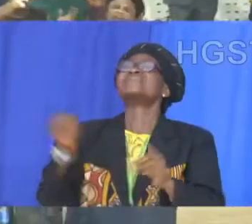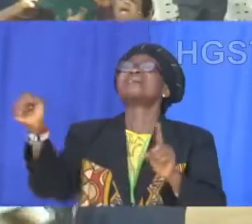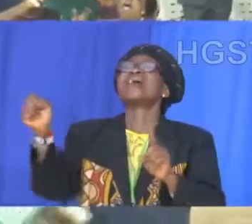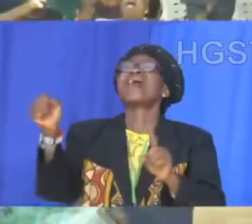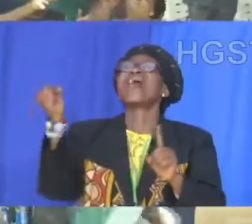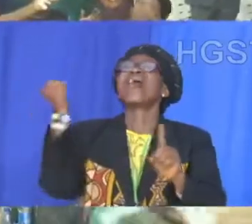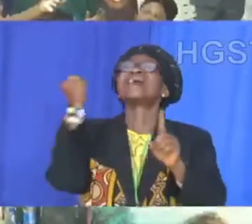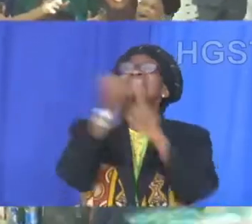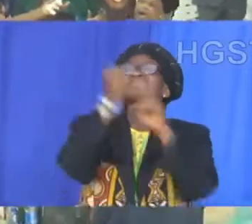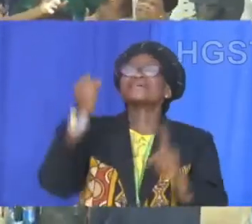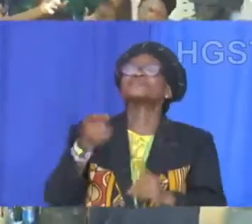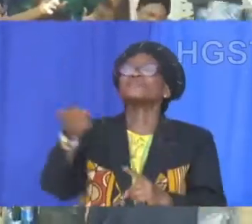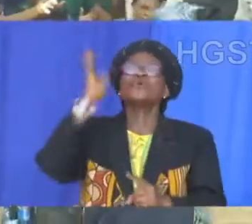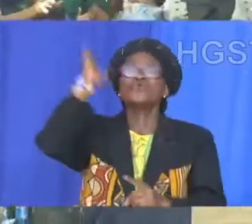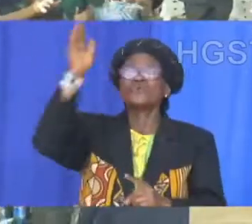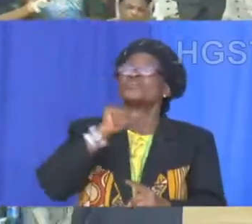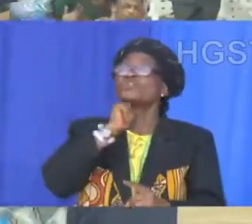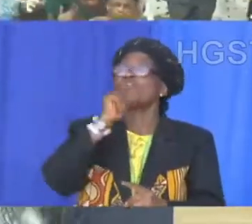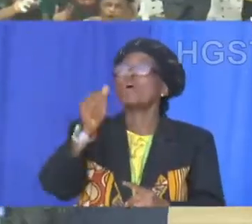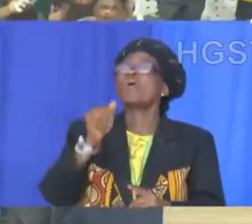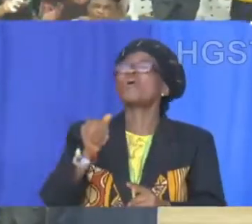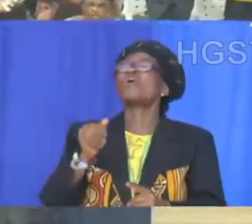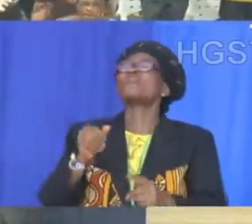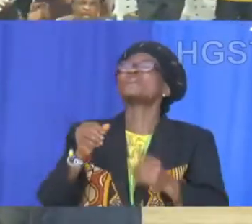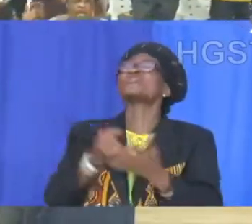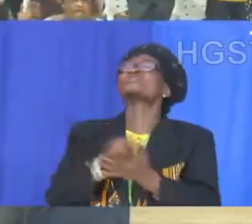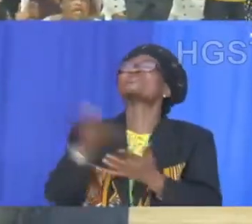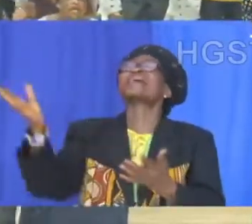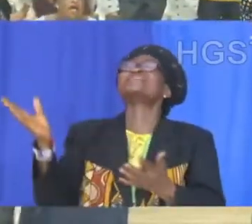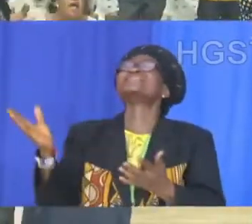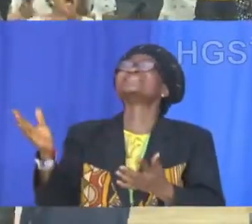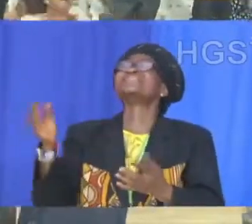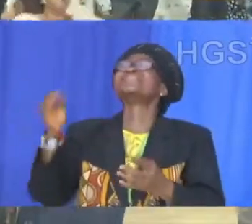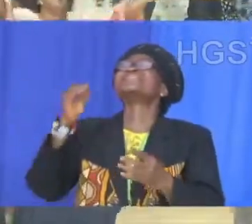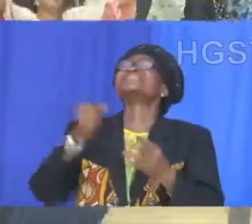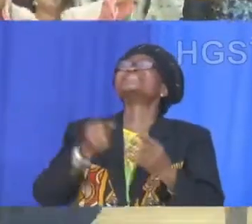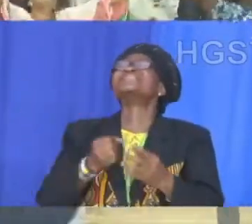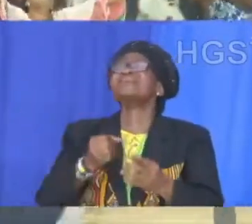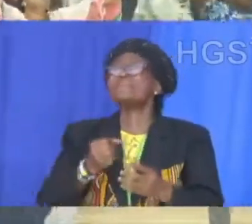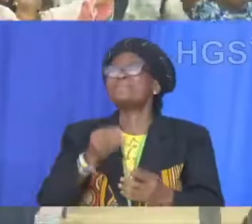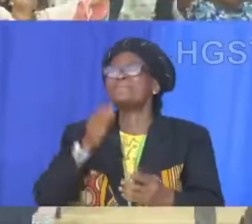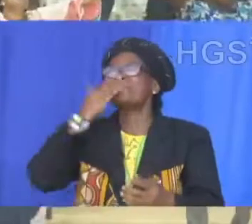tragedy. The devil will not taste your money.